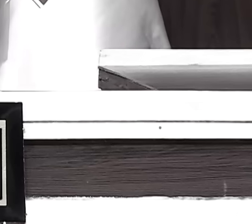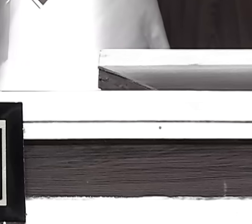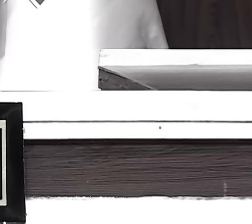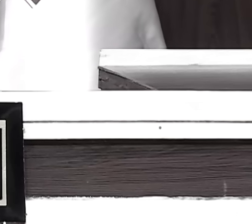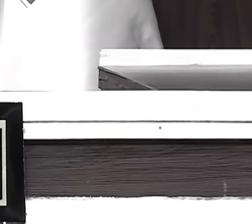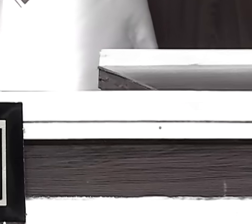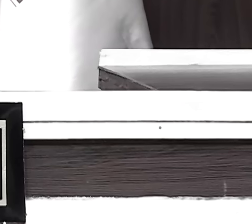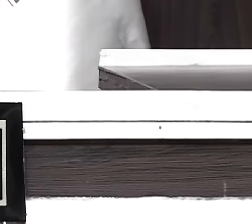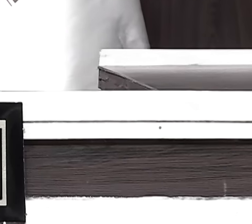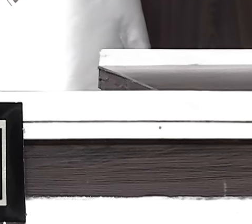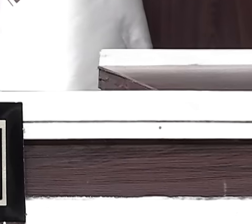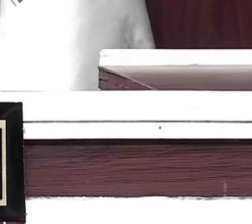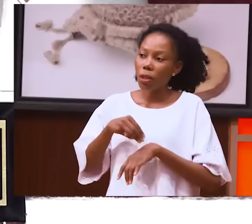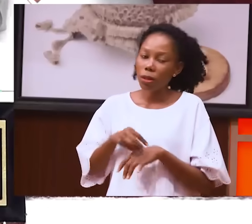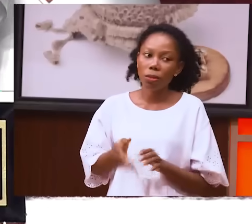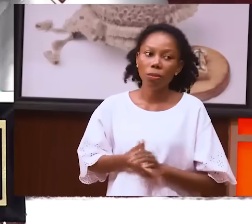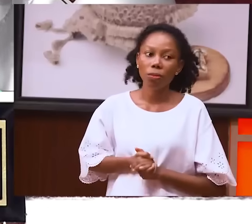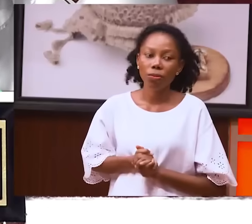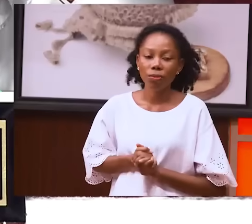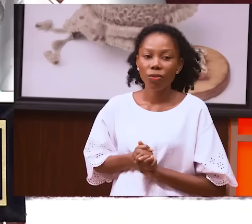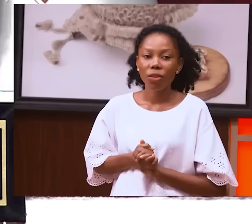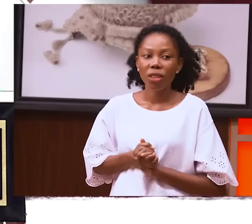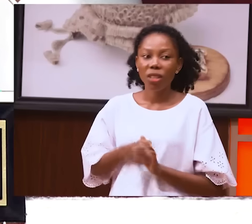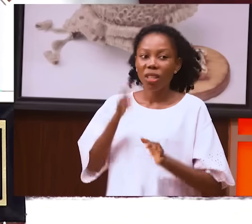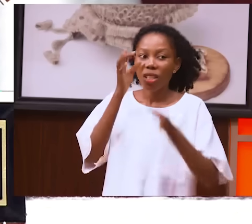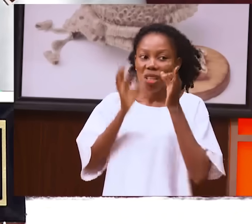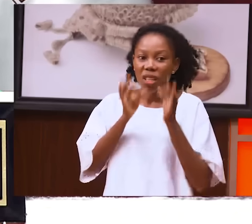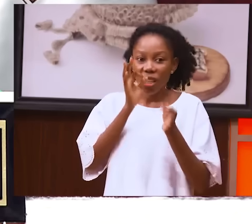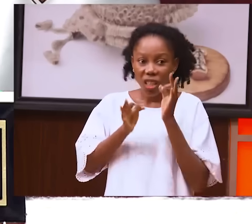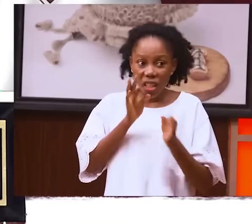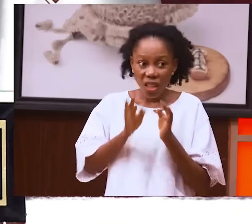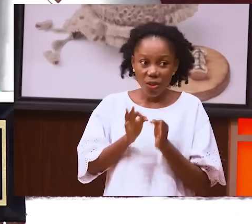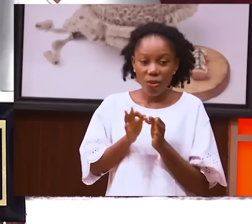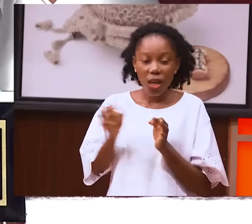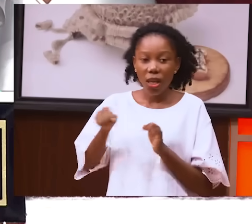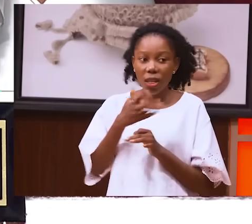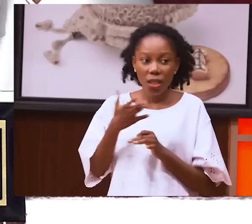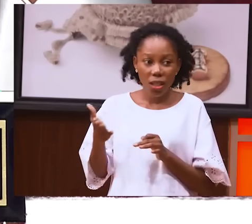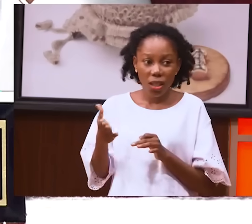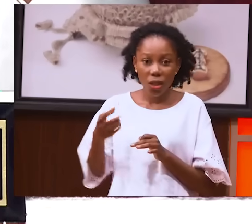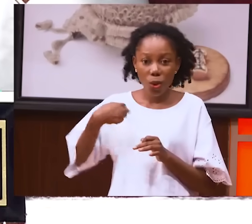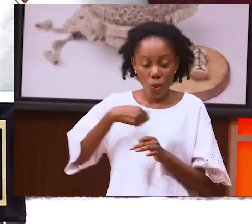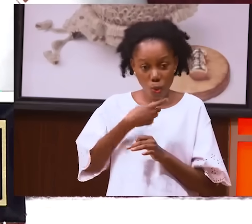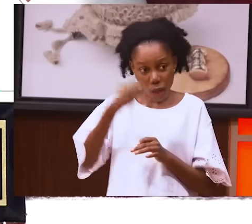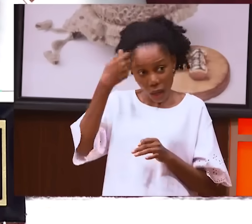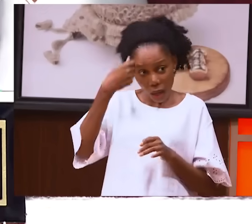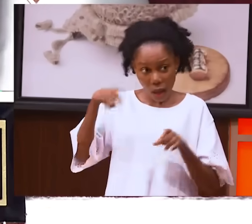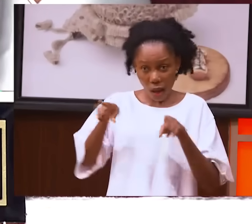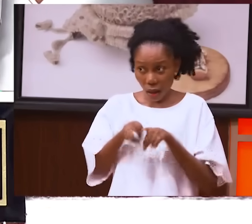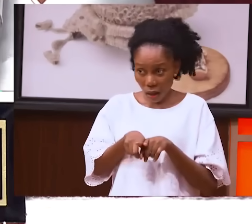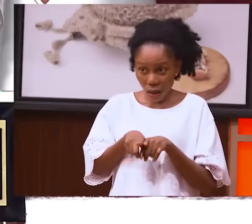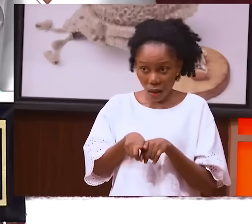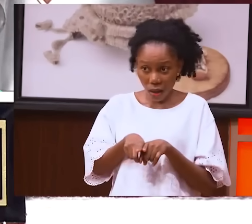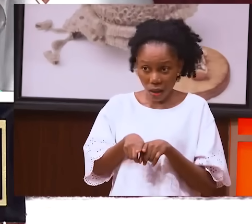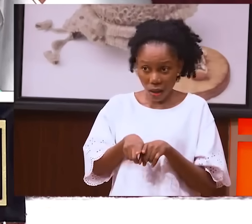Fumi wades into this matter. Do you know that if everything you agreed on still stands, will you still come here